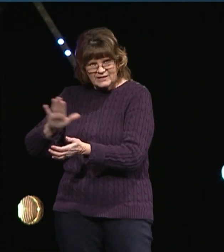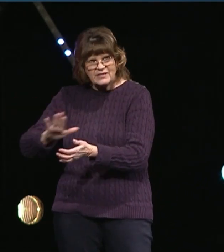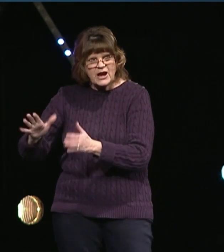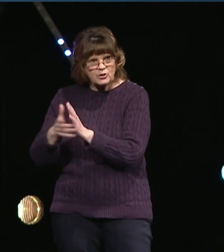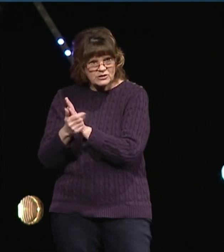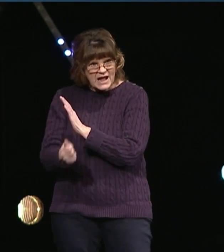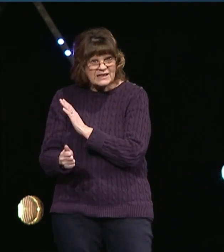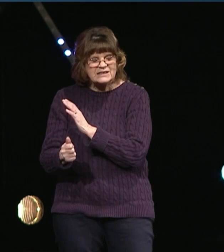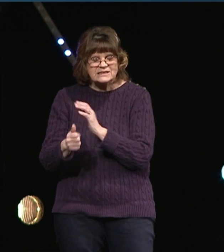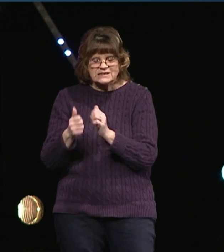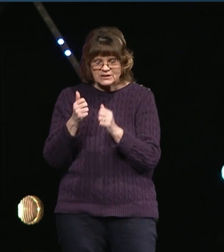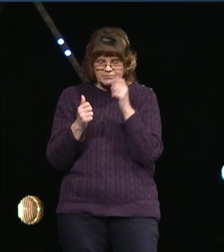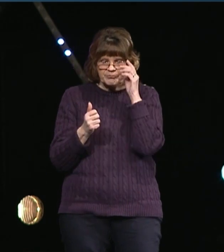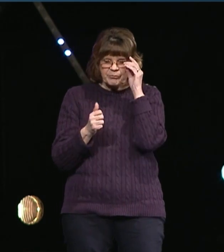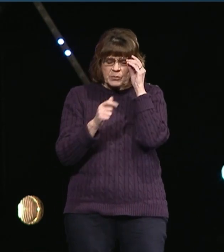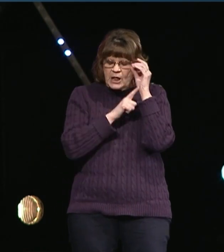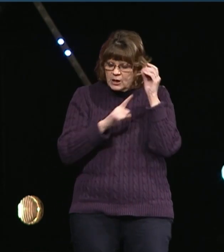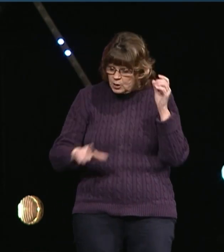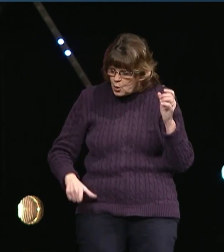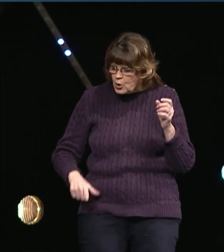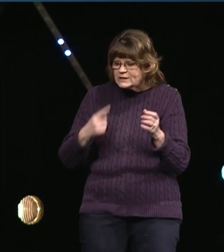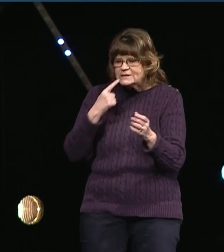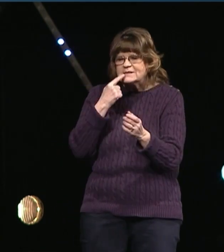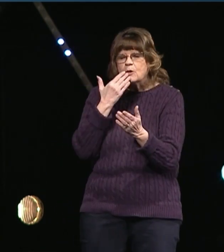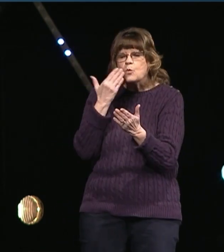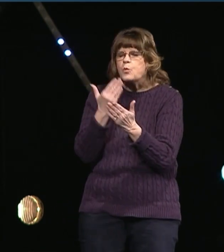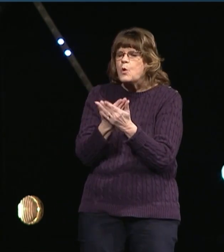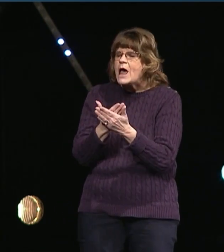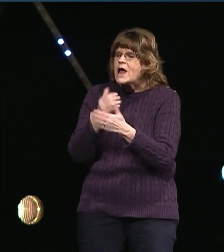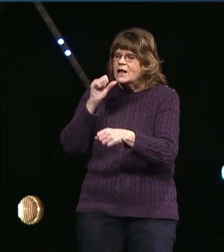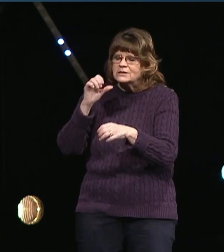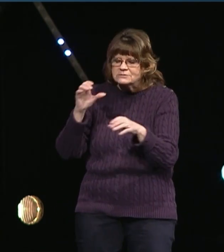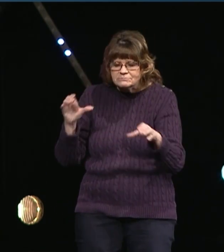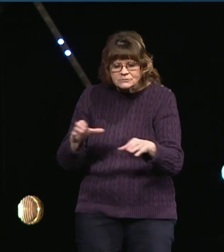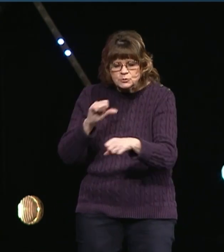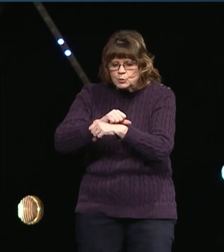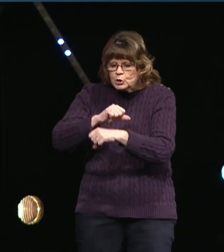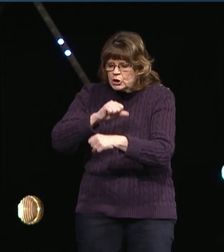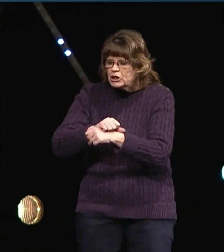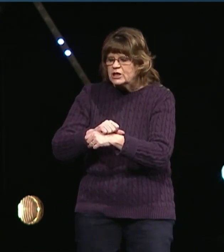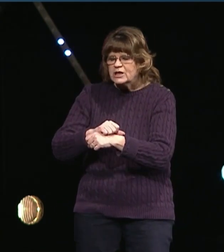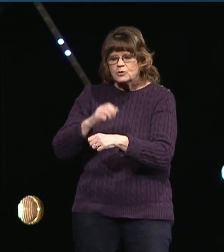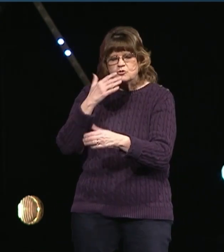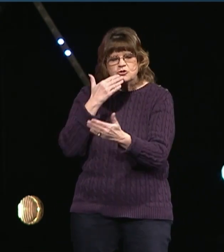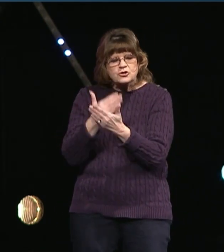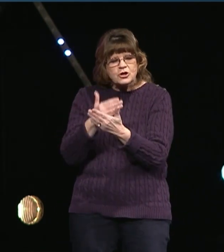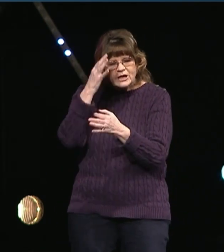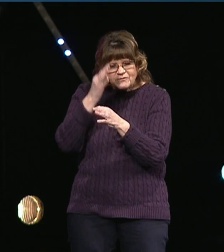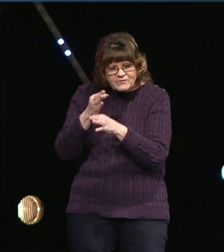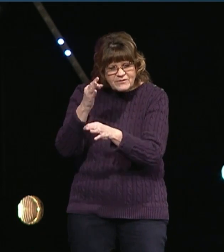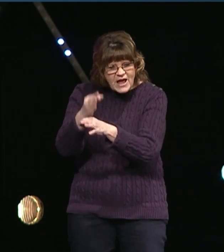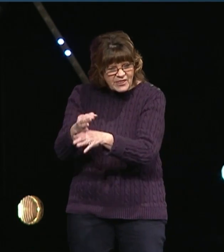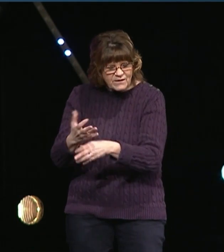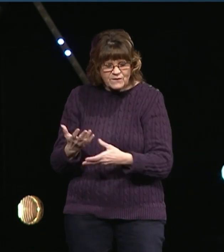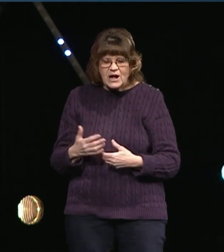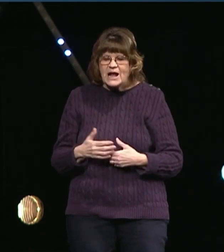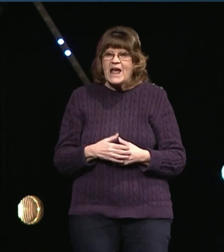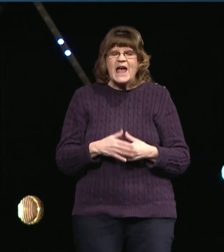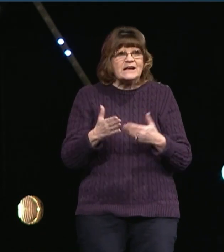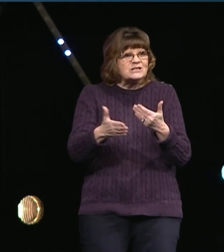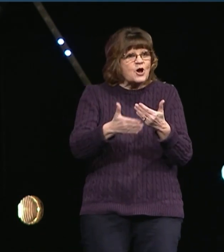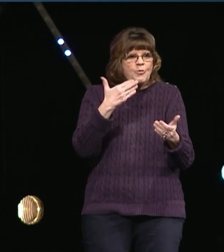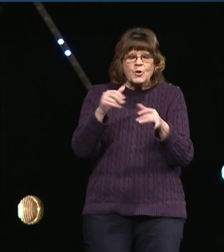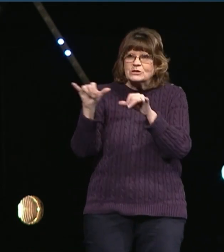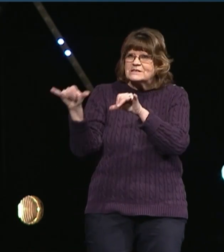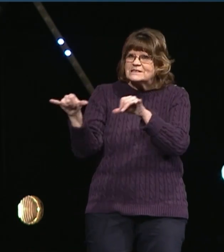in each of those cases, the Lord said to them, well done, good and faithful servant. And that's almost, it's a refrigerator magnet verse. It's a cliche at